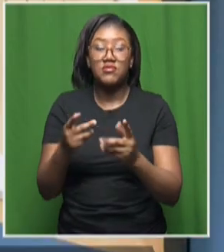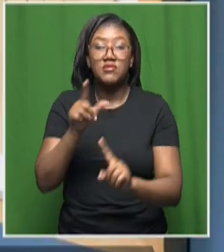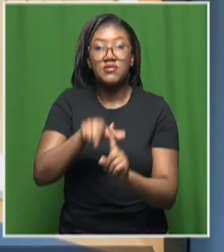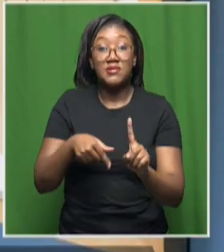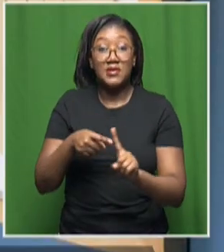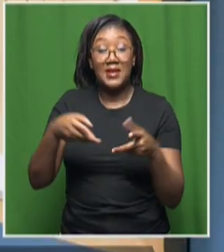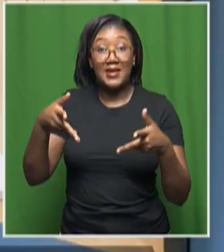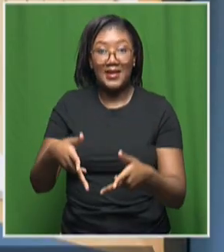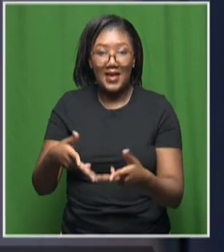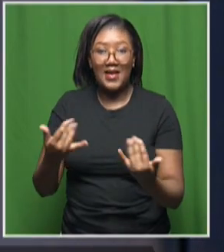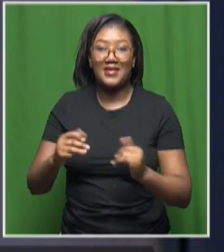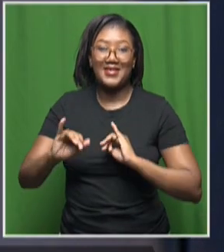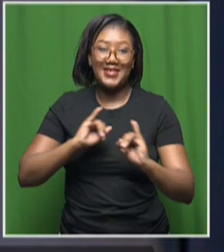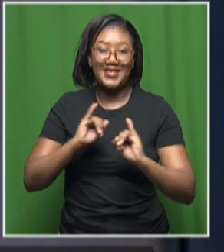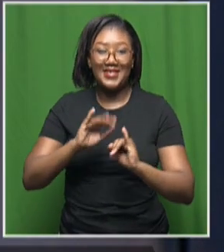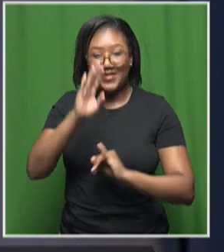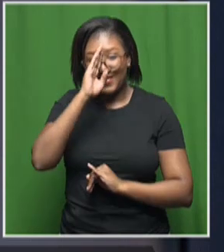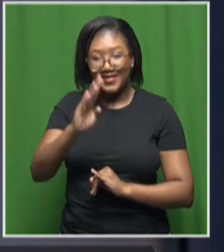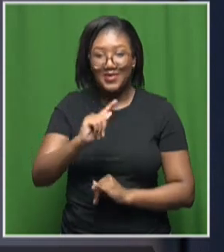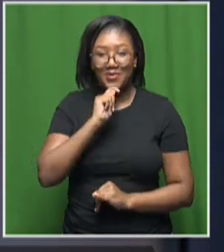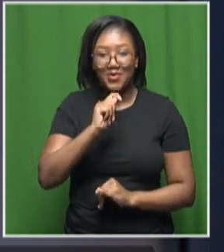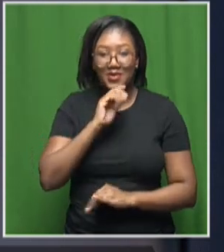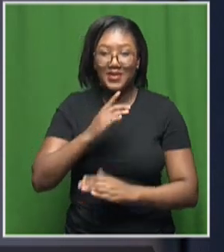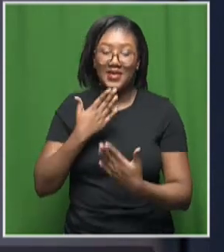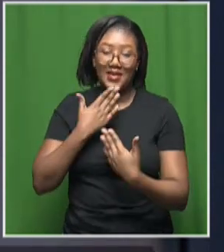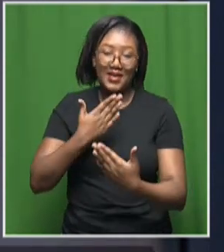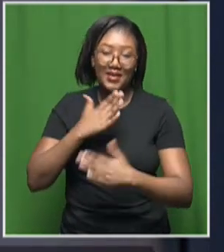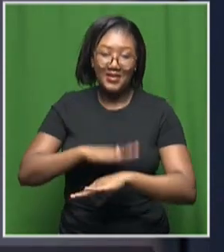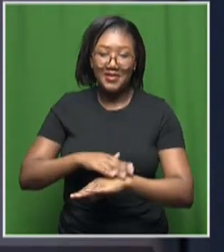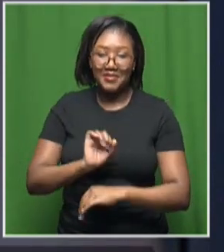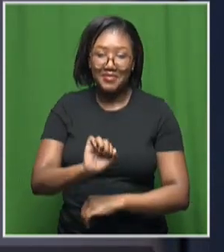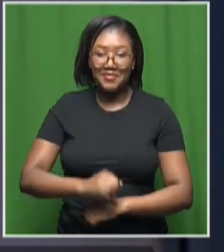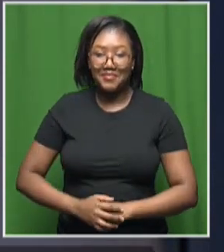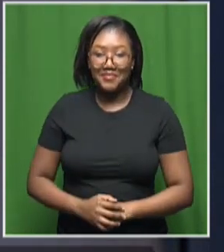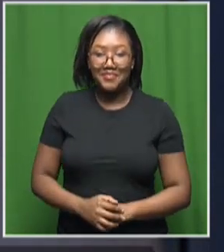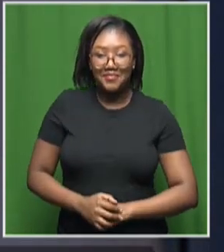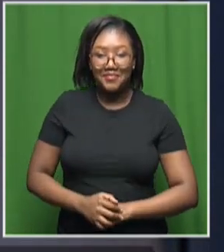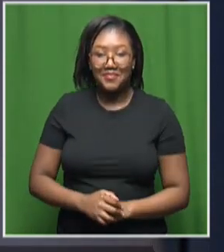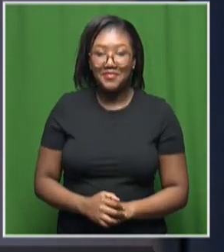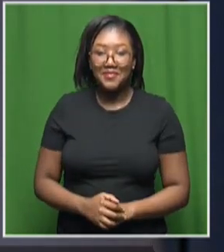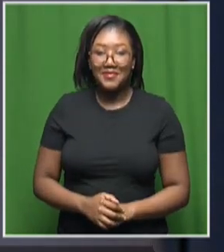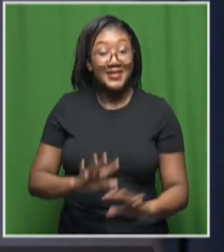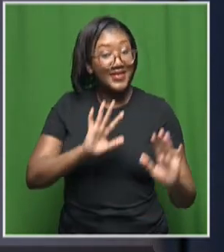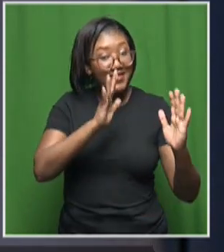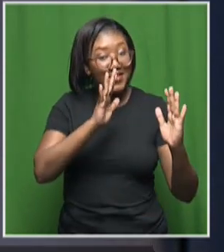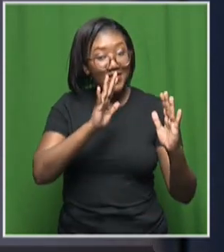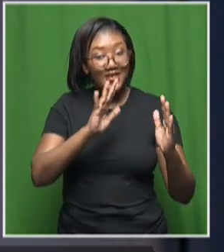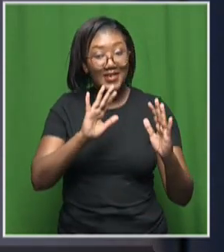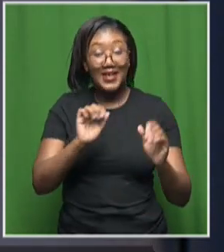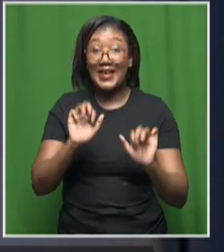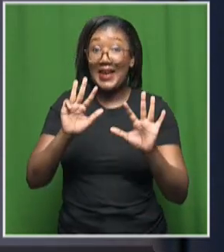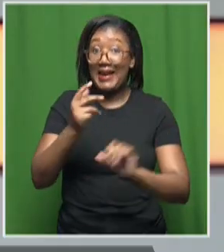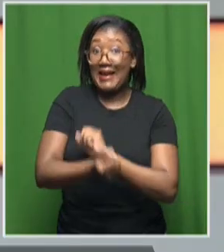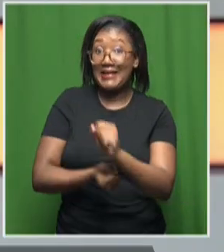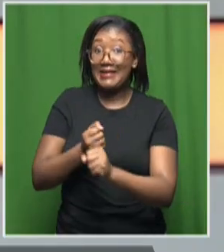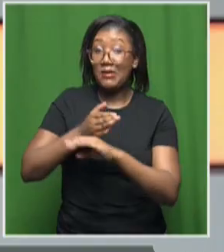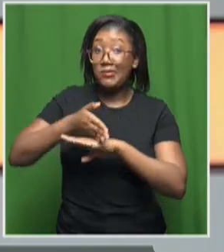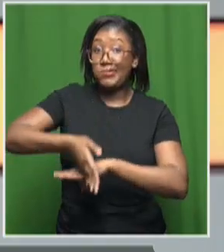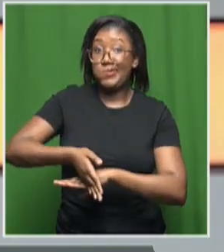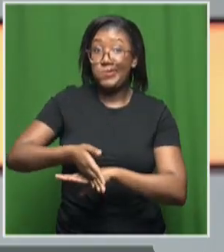studio to tell us a little bit more. Good morning, and thank you for joining us at this Mzwandile. Good morning. Good morning. Congrats, 9 years in the